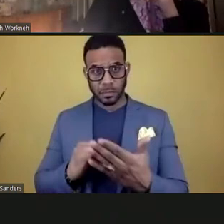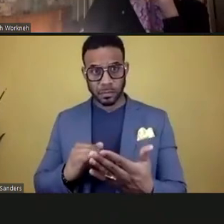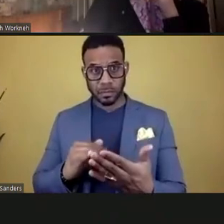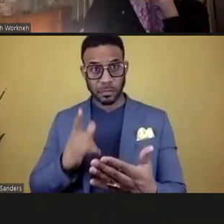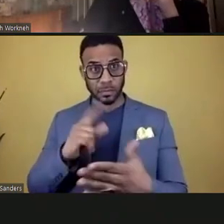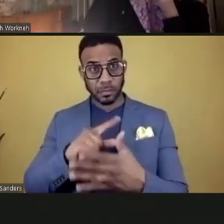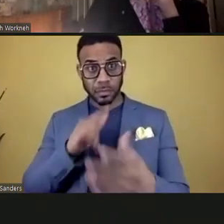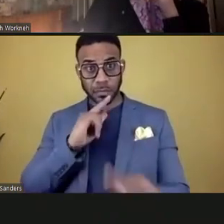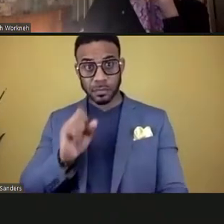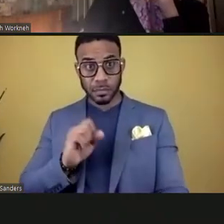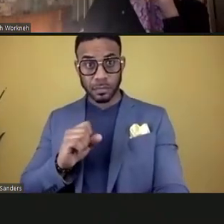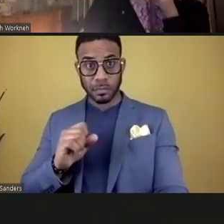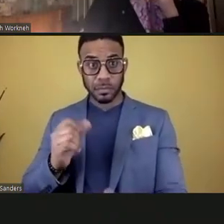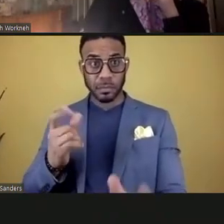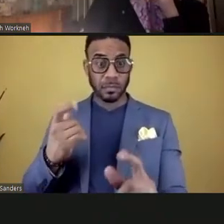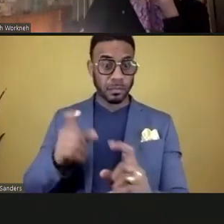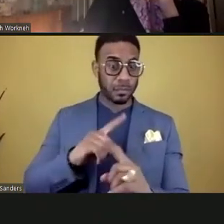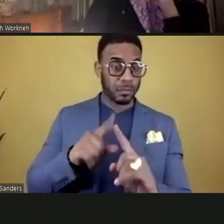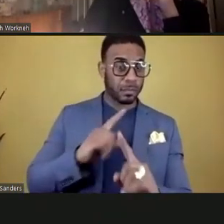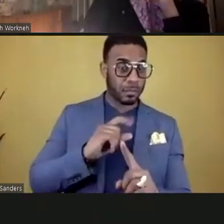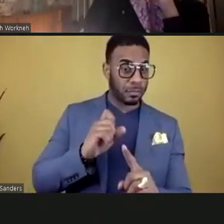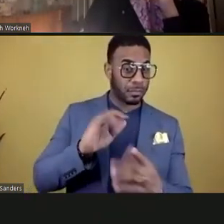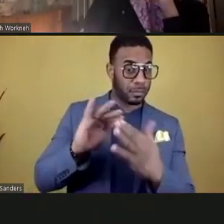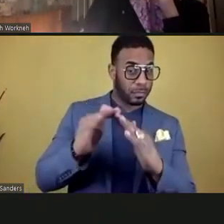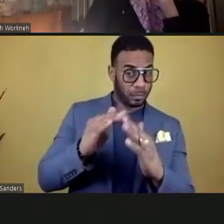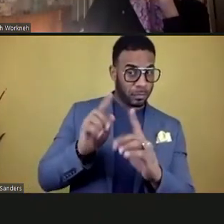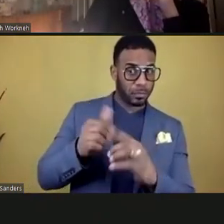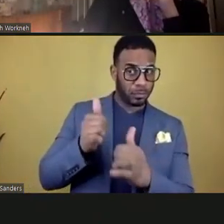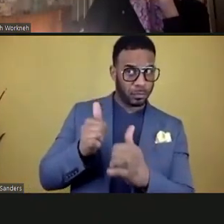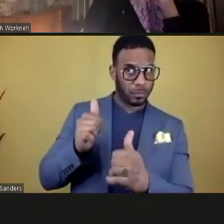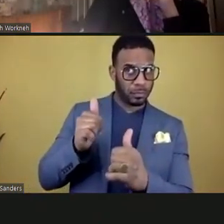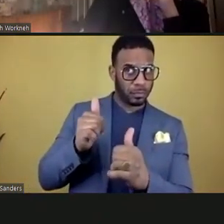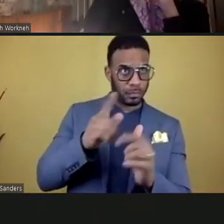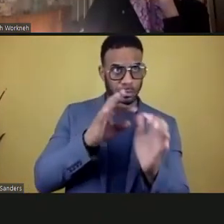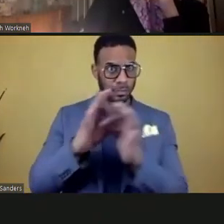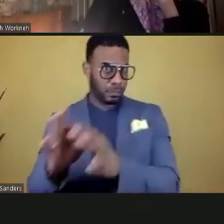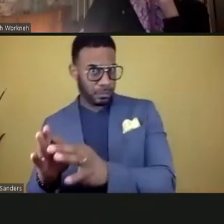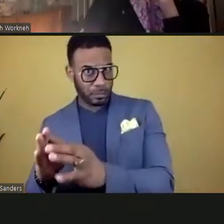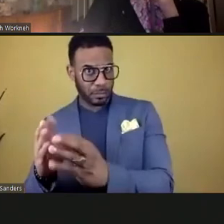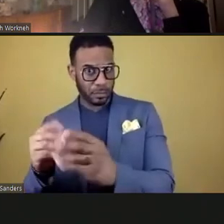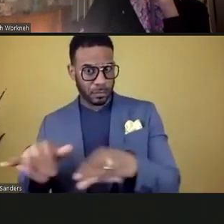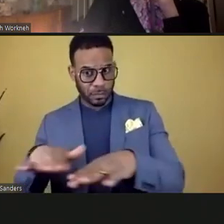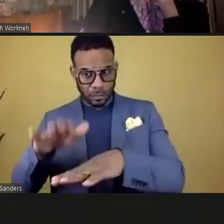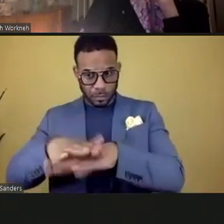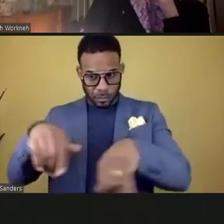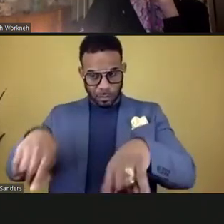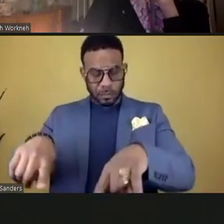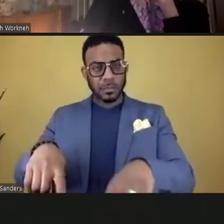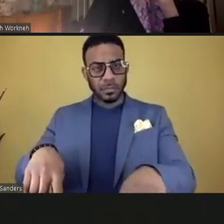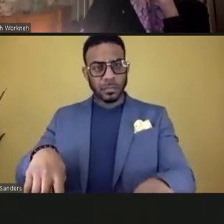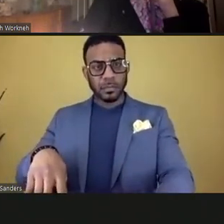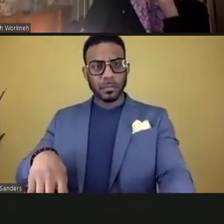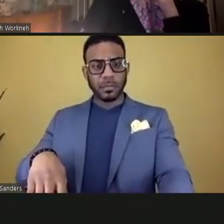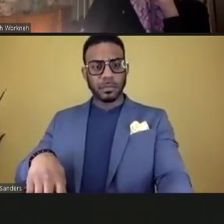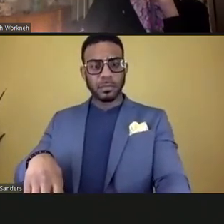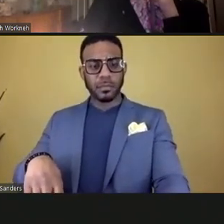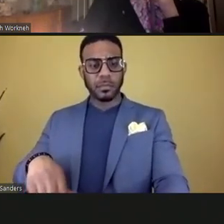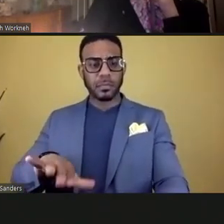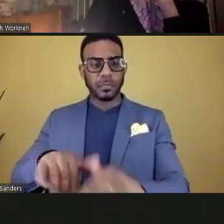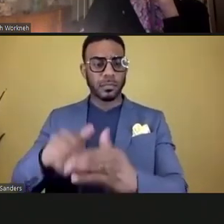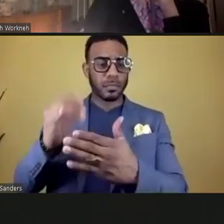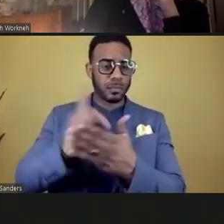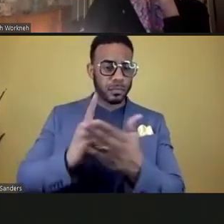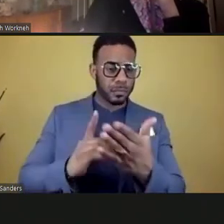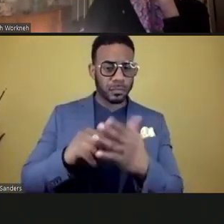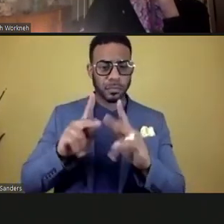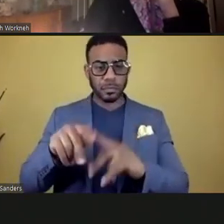one who's actually coming, but also like the community to which the land is on, how it's designed, what